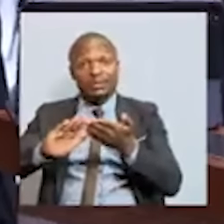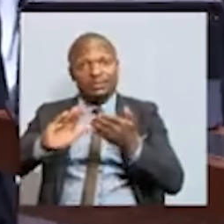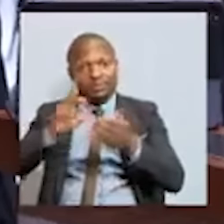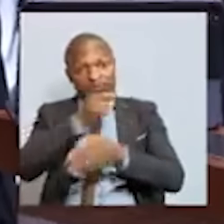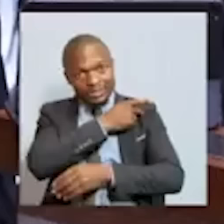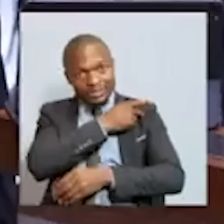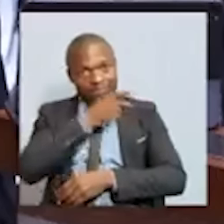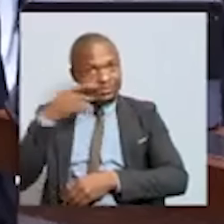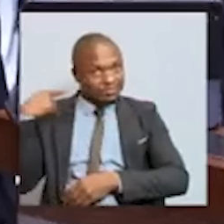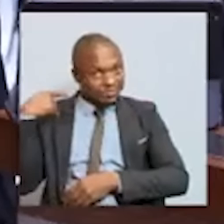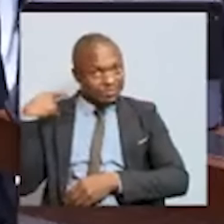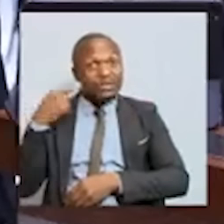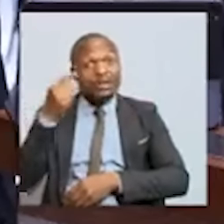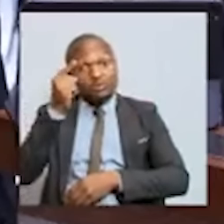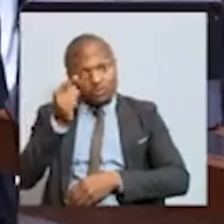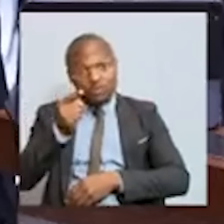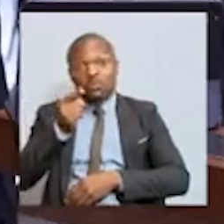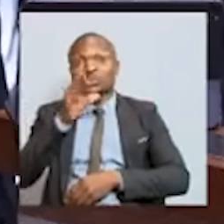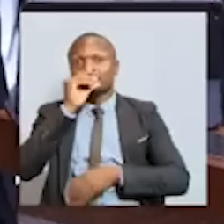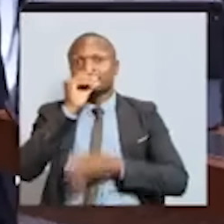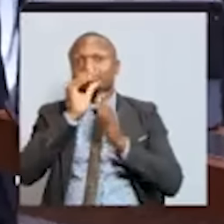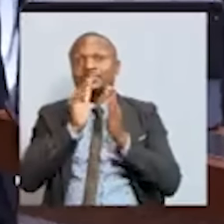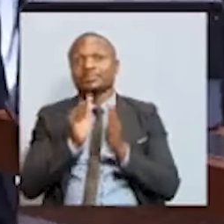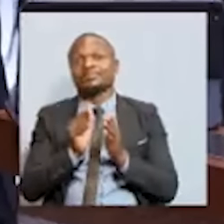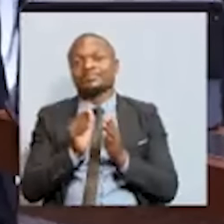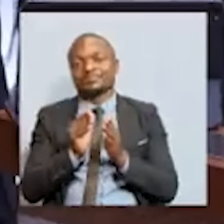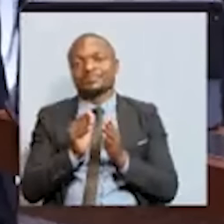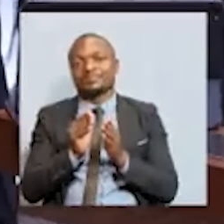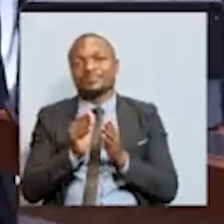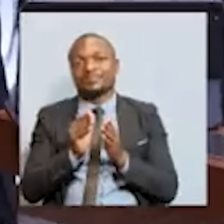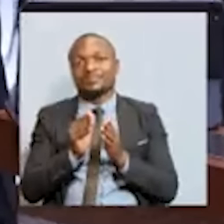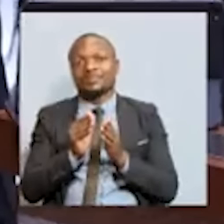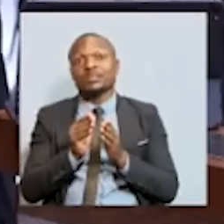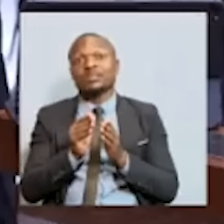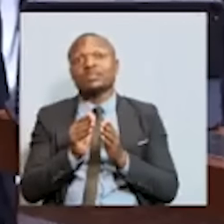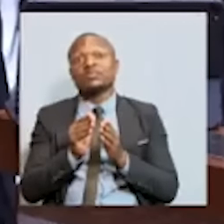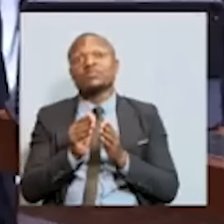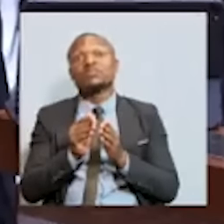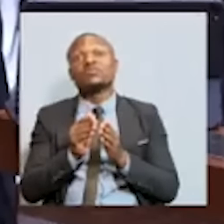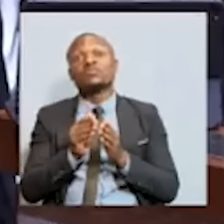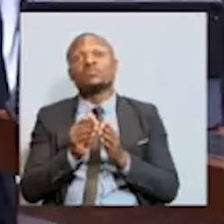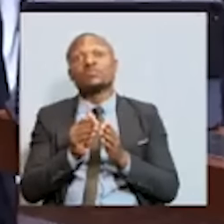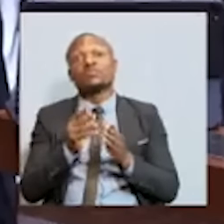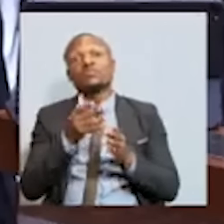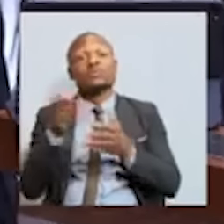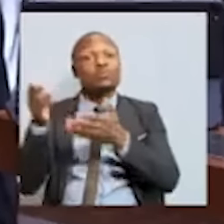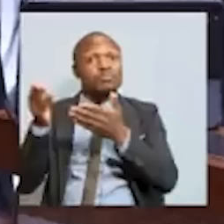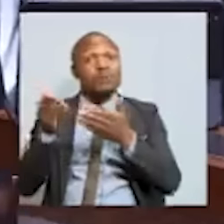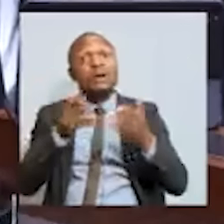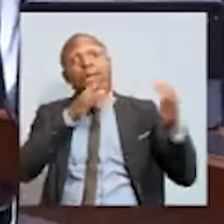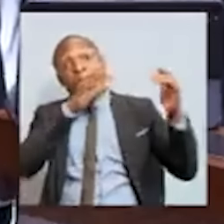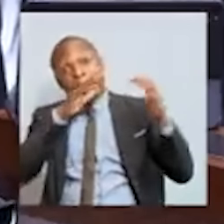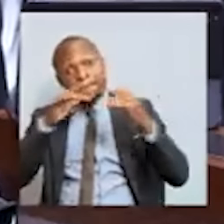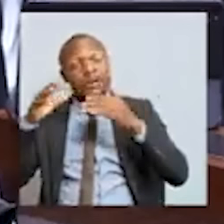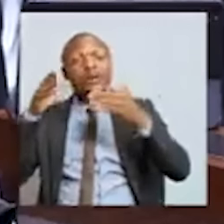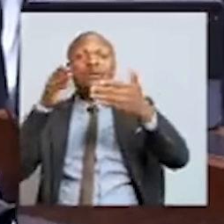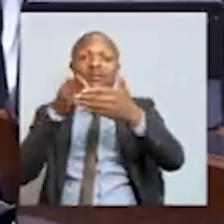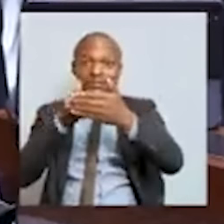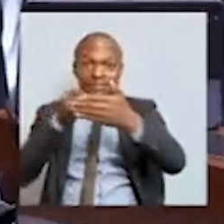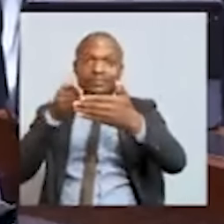House and to you, Madam Speaker, for threatening violence towards Honorable